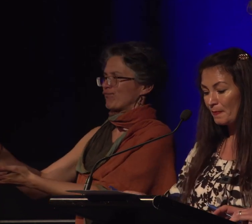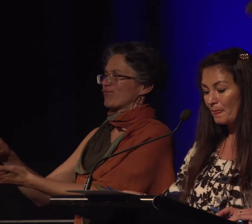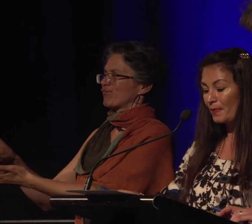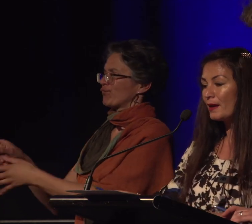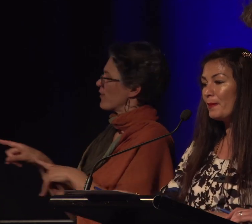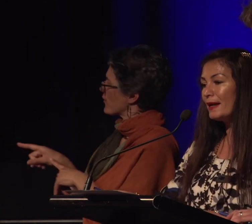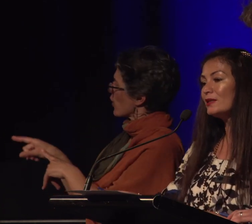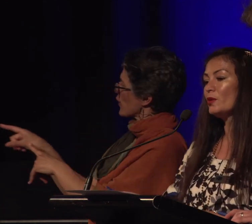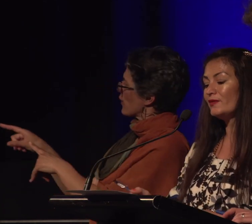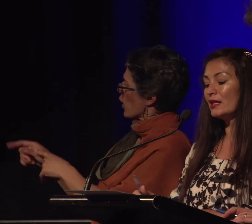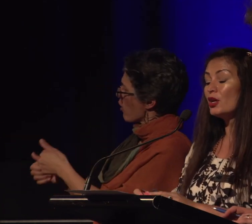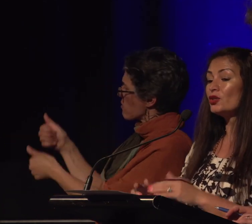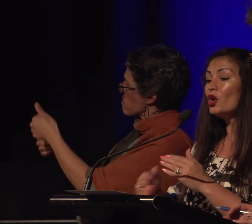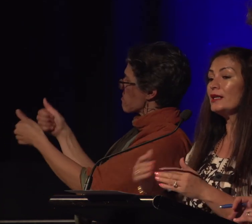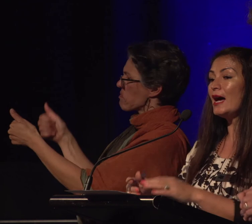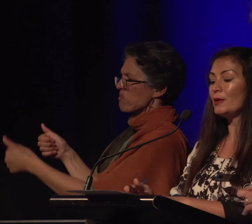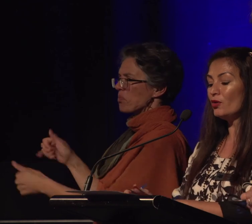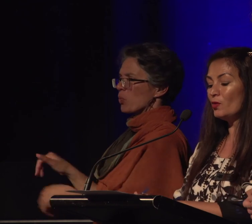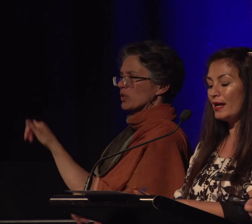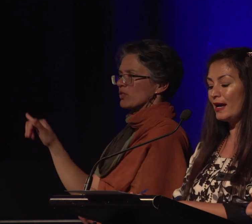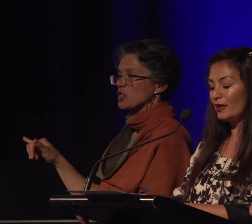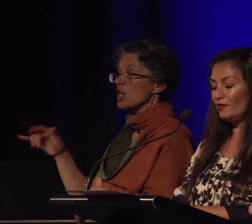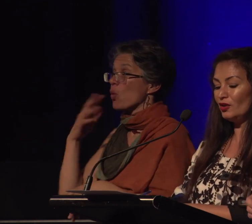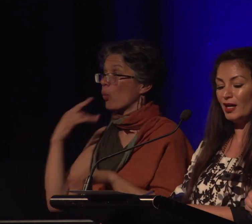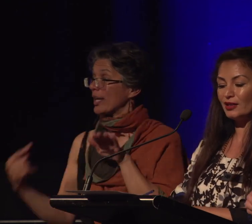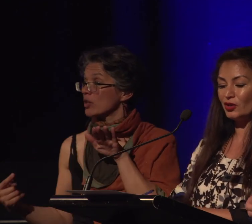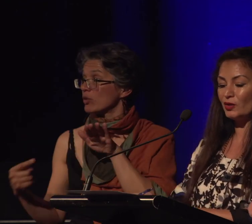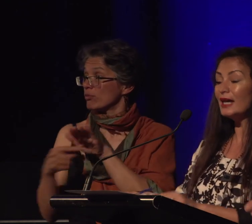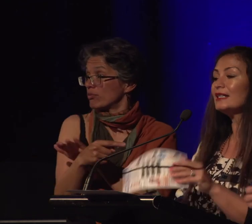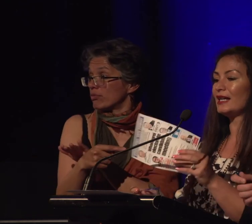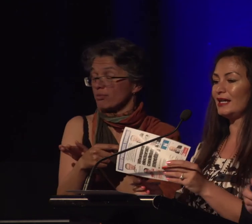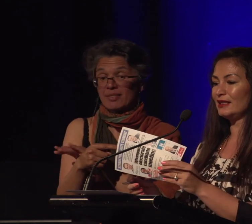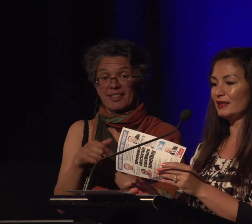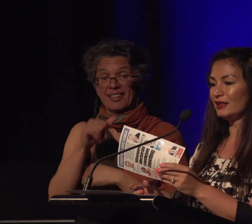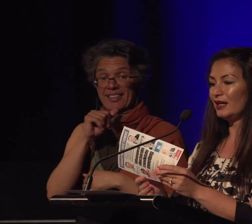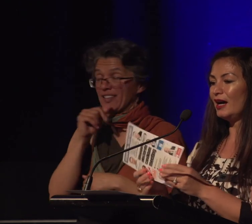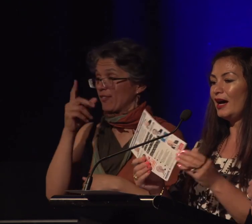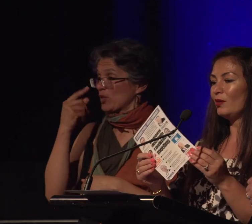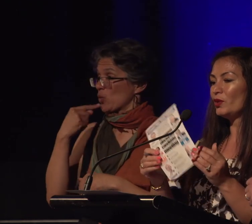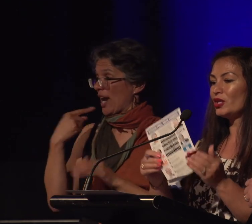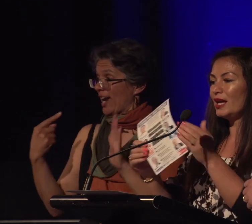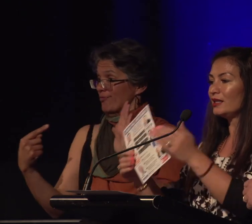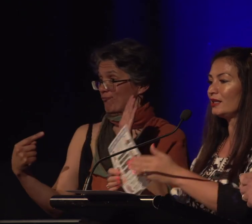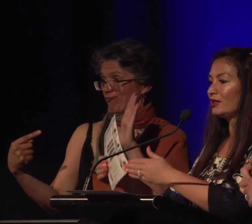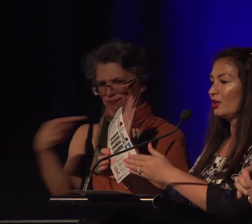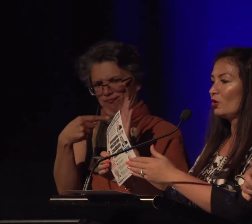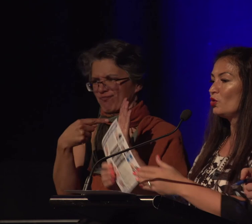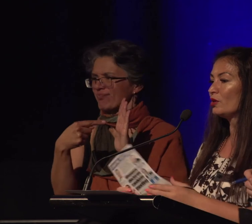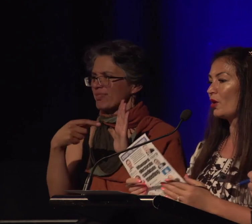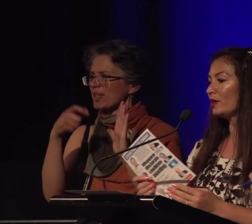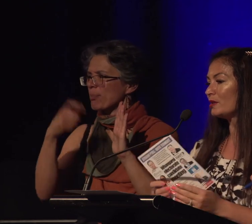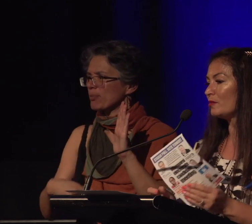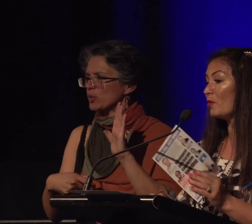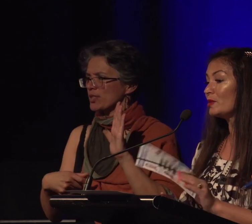seen tonight. Based on what you've seen. So not now, but on the way out, if you'd like to indicate which candidate